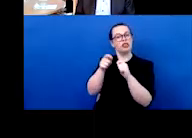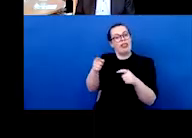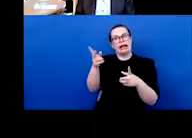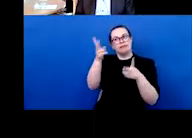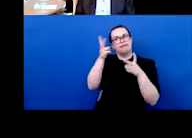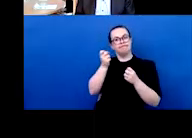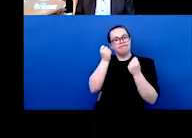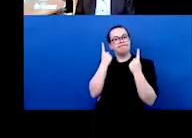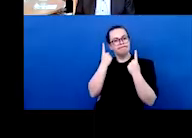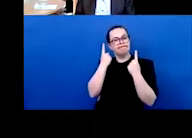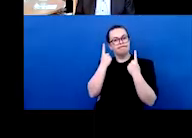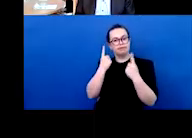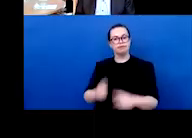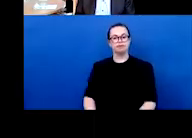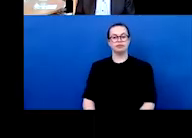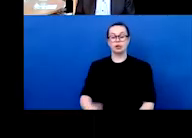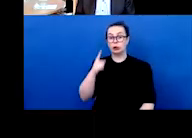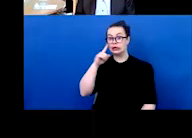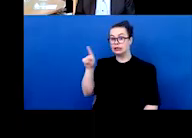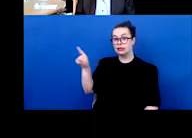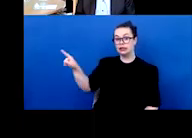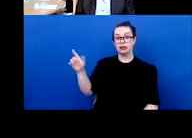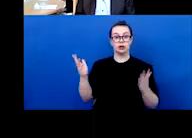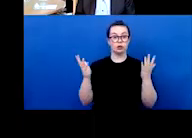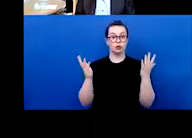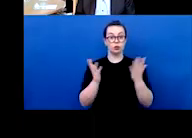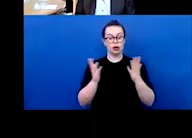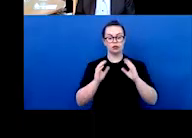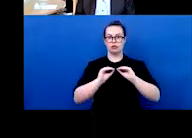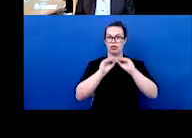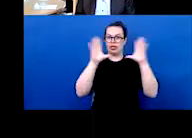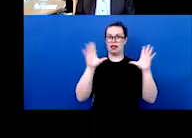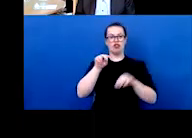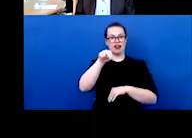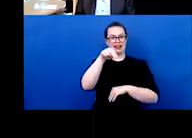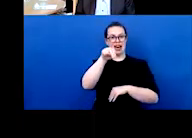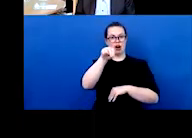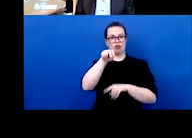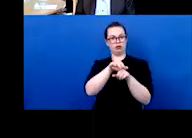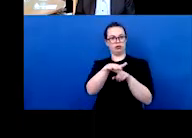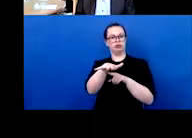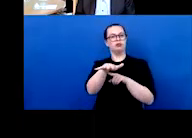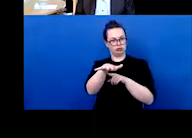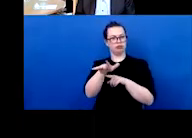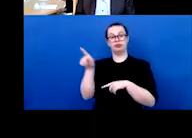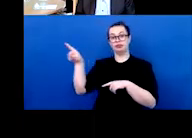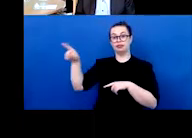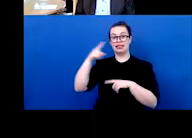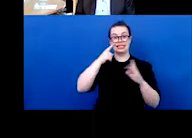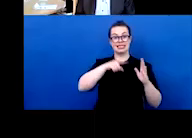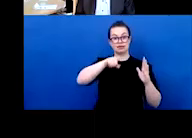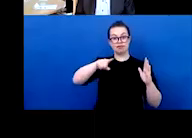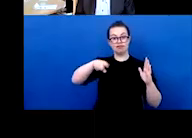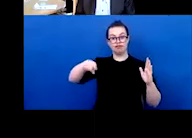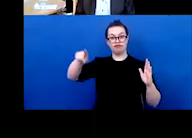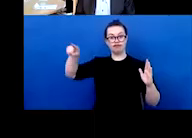we see a clear enforanded effect at the noun, which shows a posterior distribution and latency similar